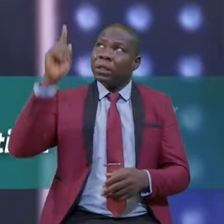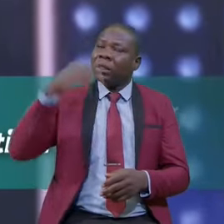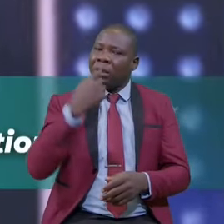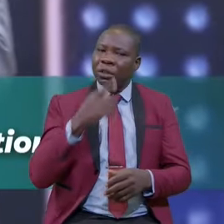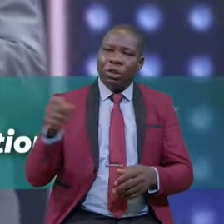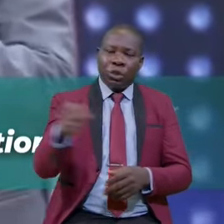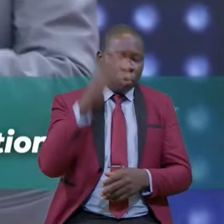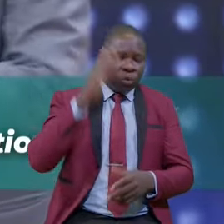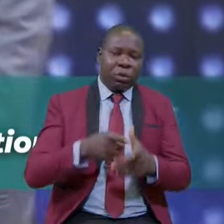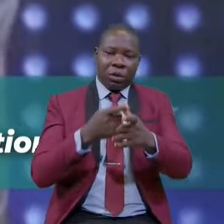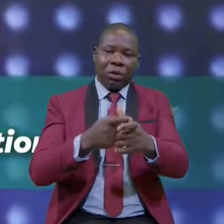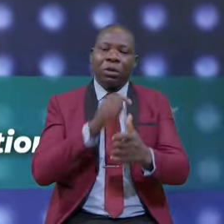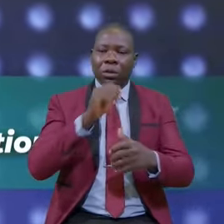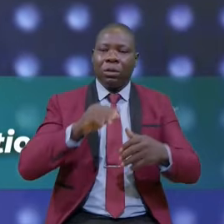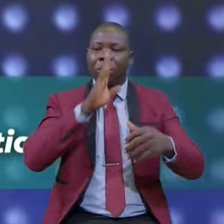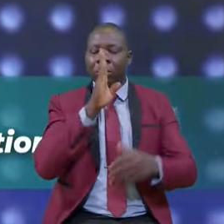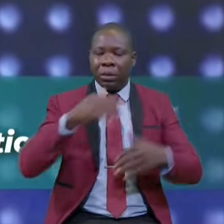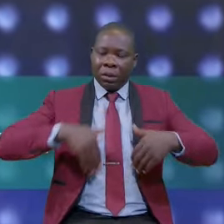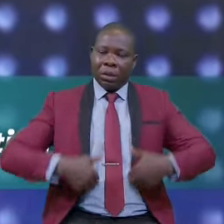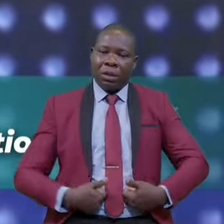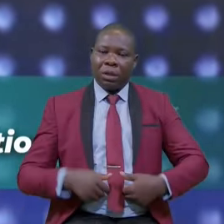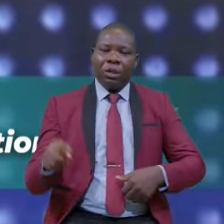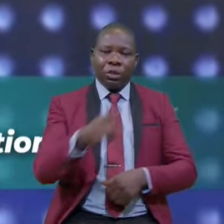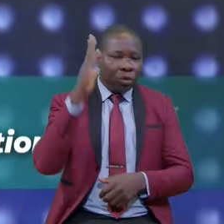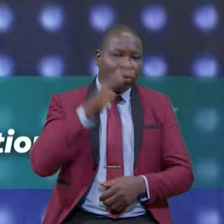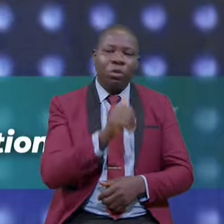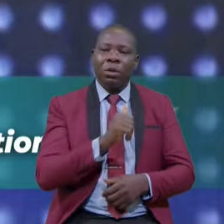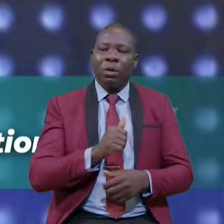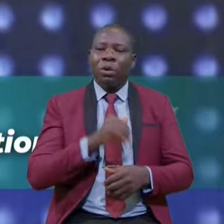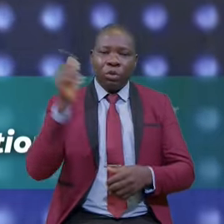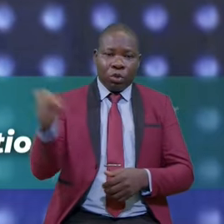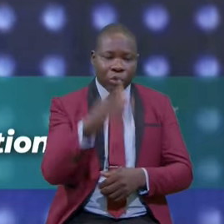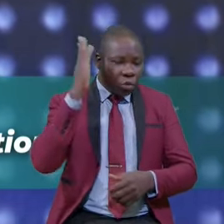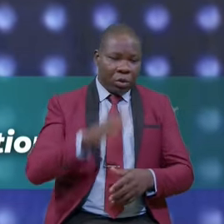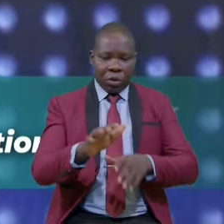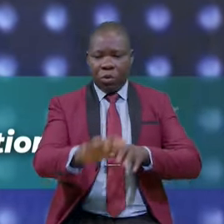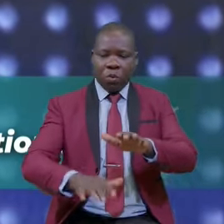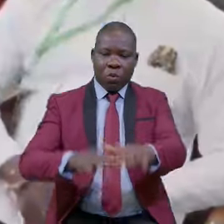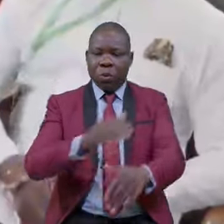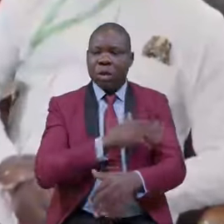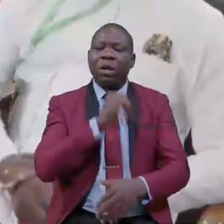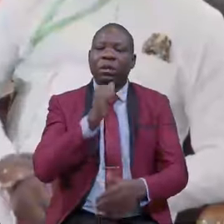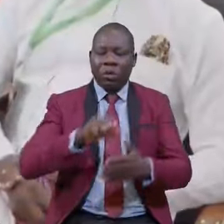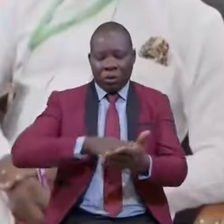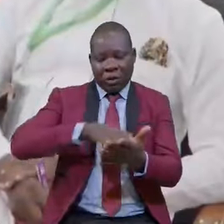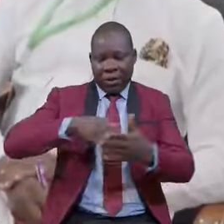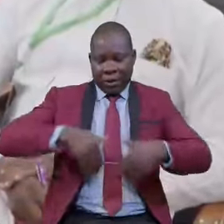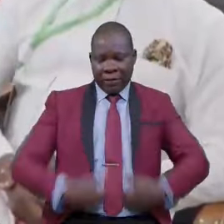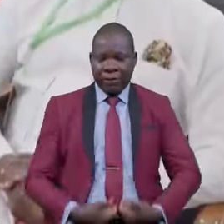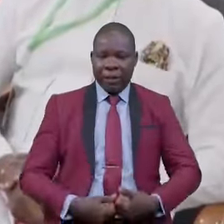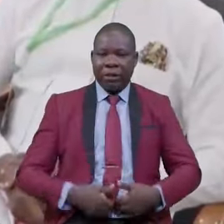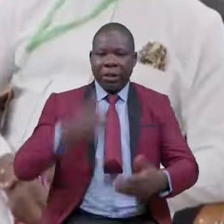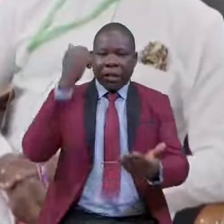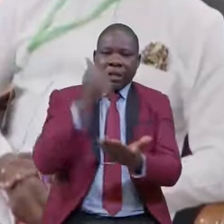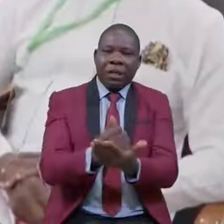not be weary, tu ne seras pas fatigué, and you will not faint. Tu marcheras, tu ne seras pas, tu ne te lasseras pas. Un grand